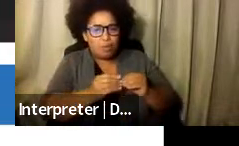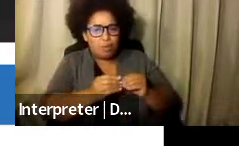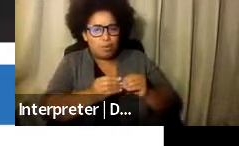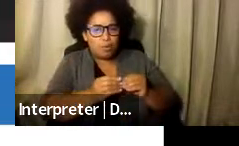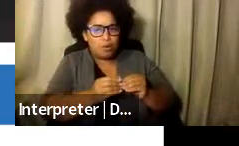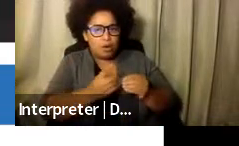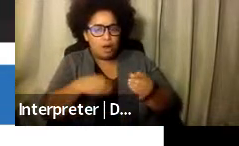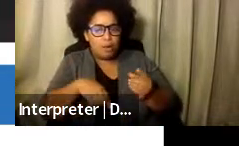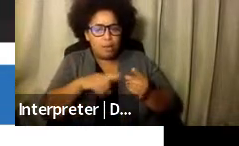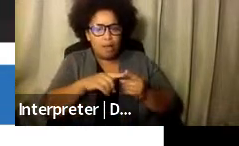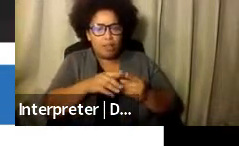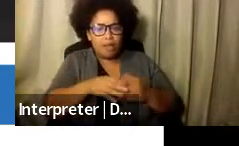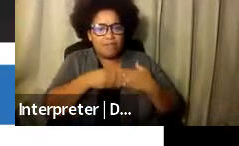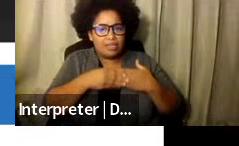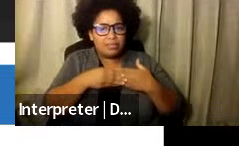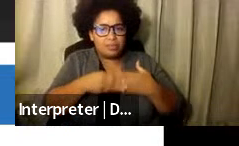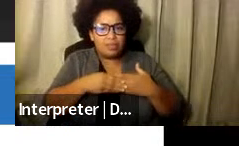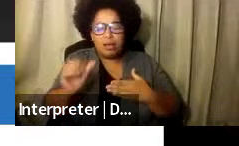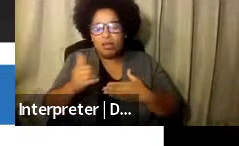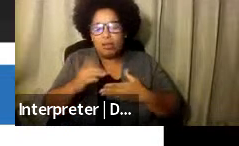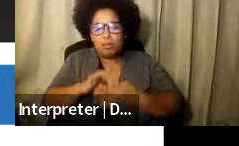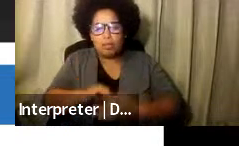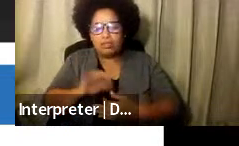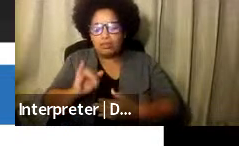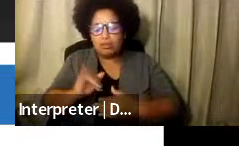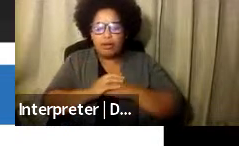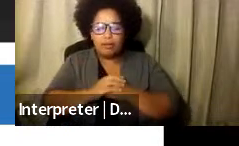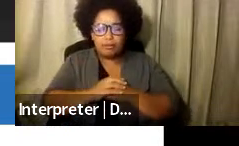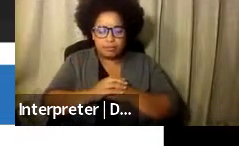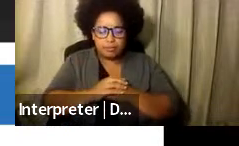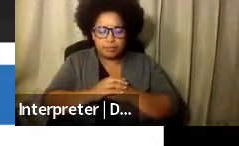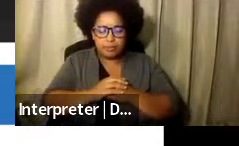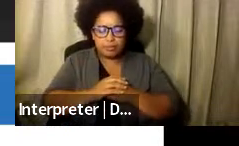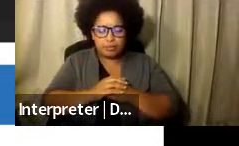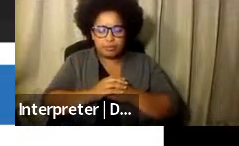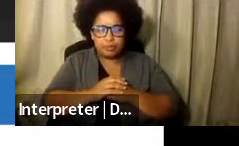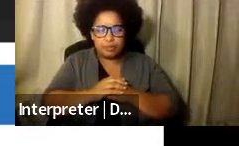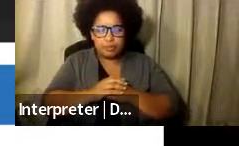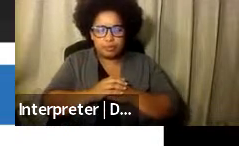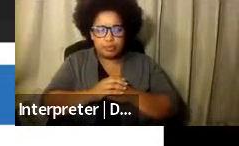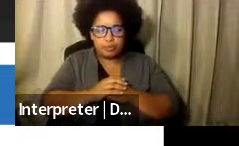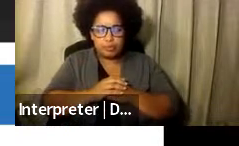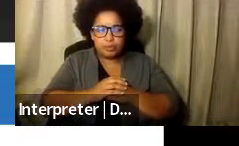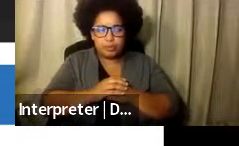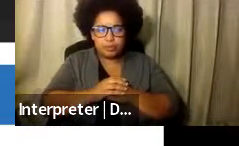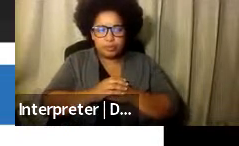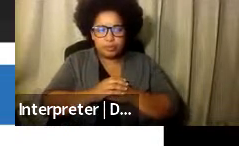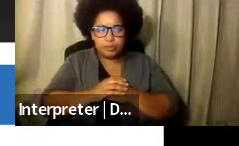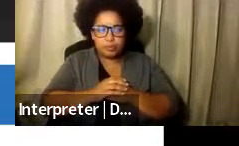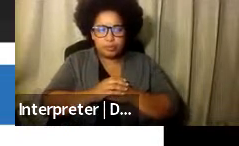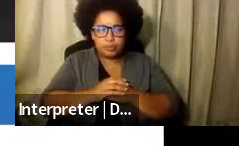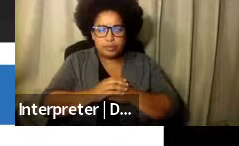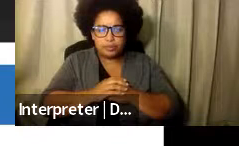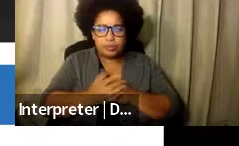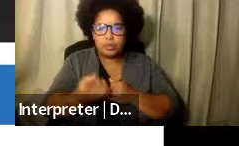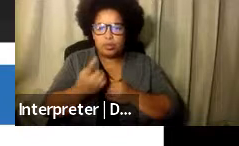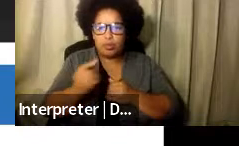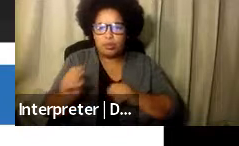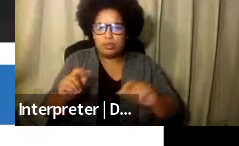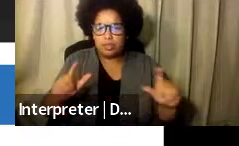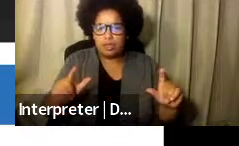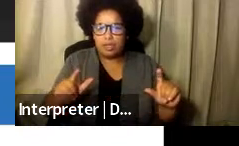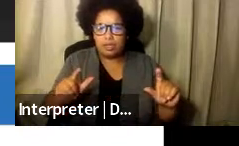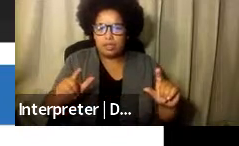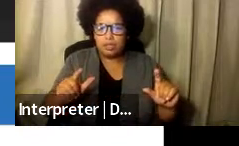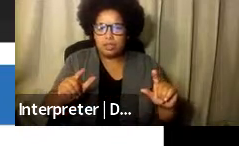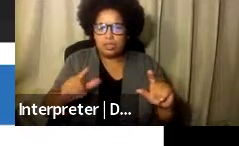the nimbleness? A part of the other nimbleness, and I think that it is alluded to in the slide here, is one of the slides that as